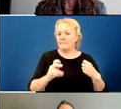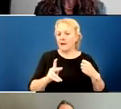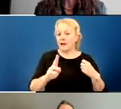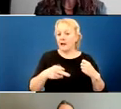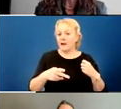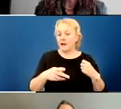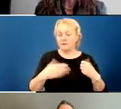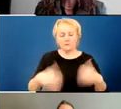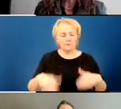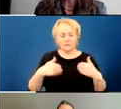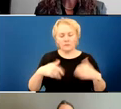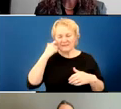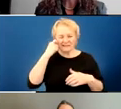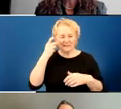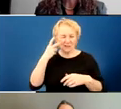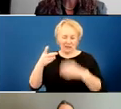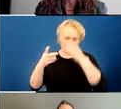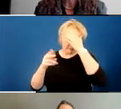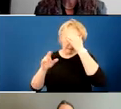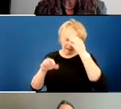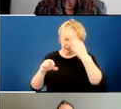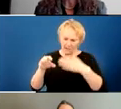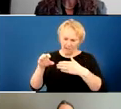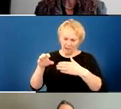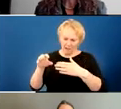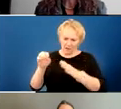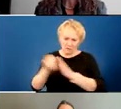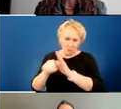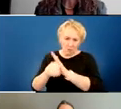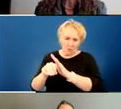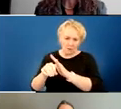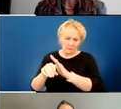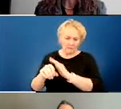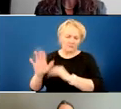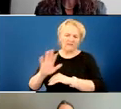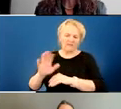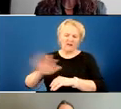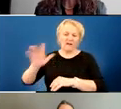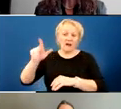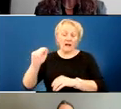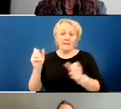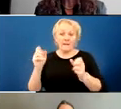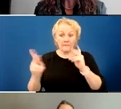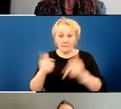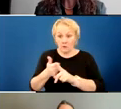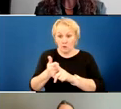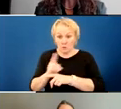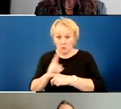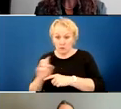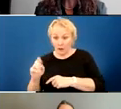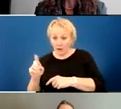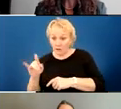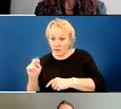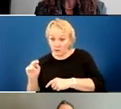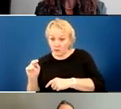New Orleans, or not just in New Orleans, but in Louisiana, a lot of oxygen users that luckily were able